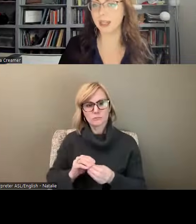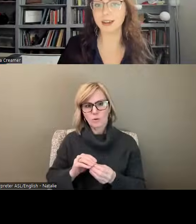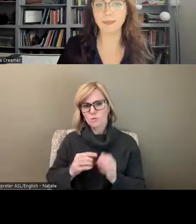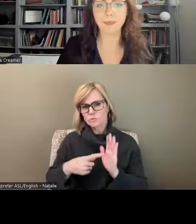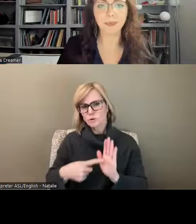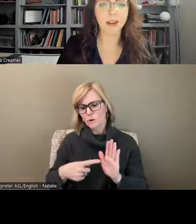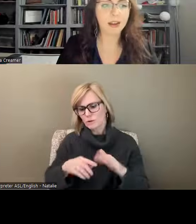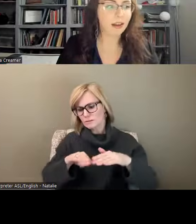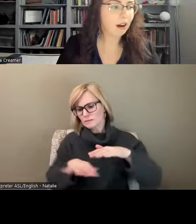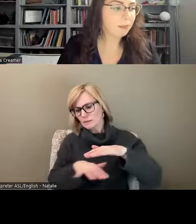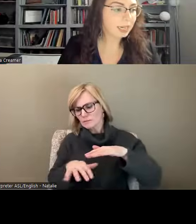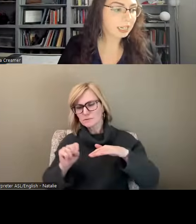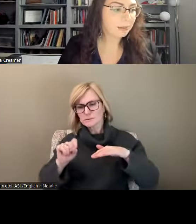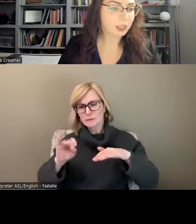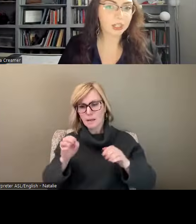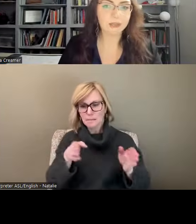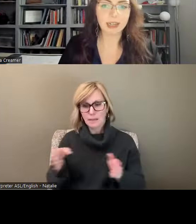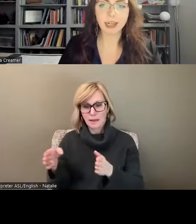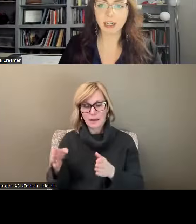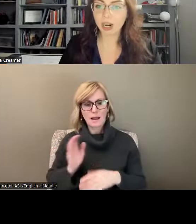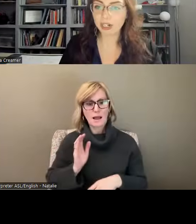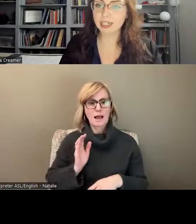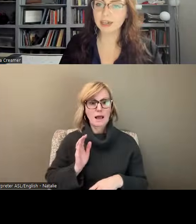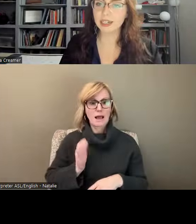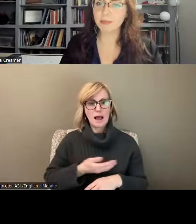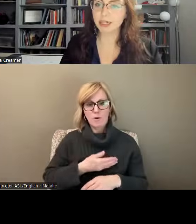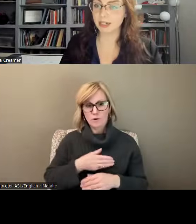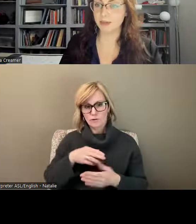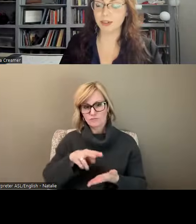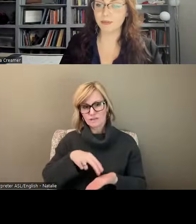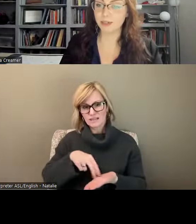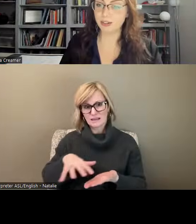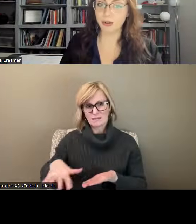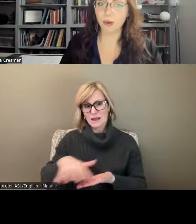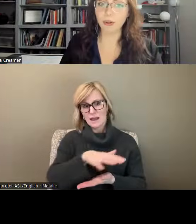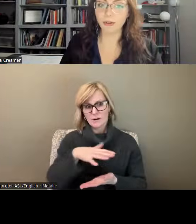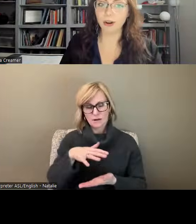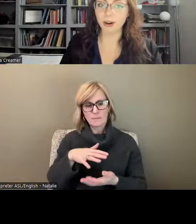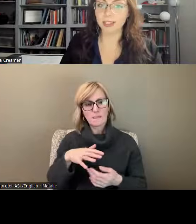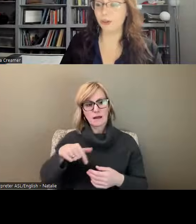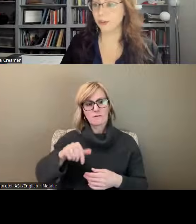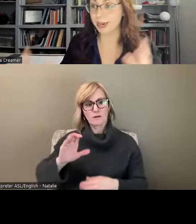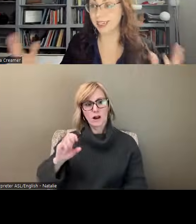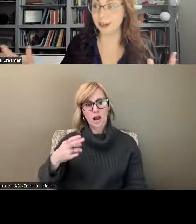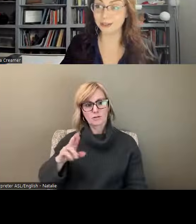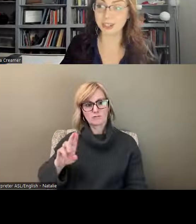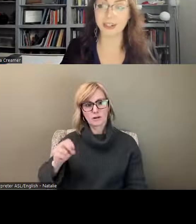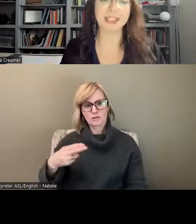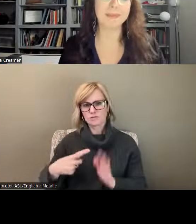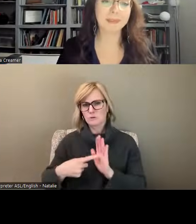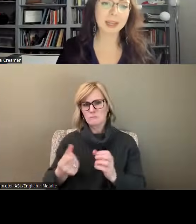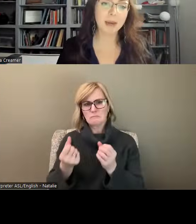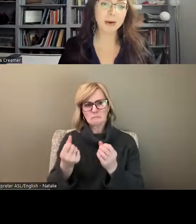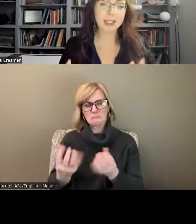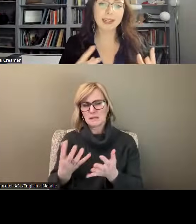site plan. Our magnetometry survey at Tigris has serendipitously revealed a wealth of architectural remains and other